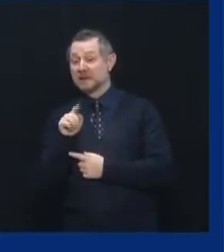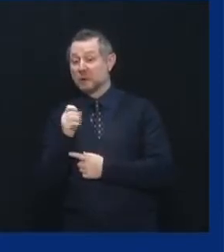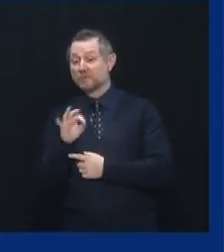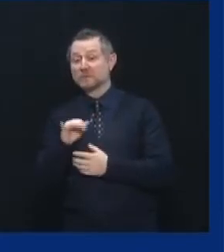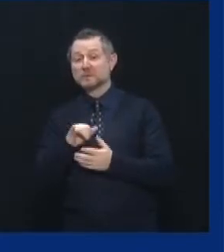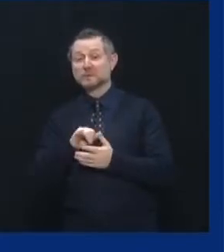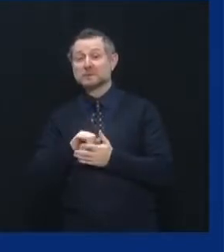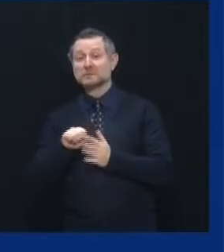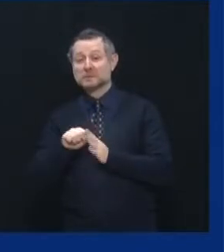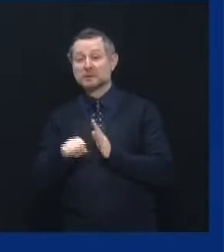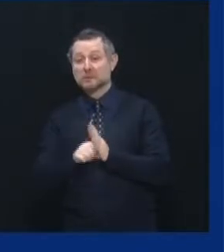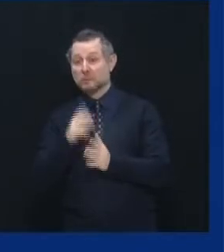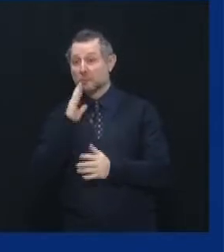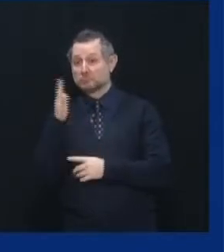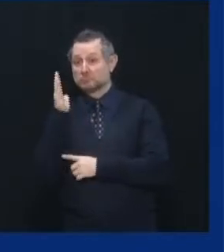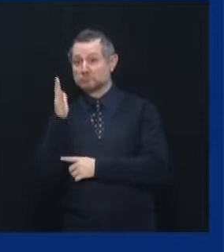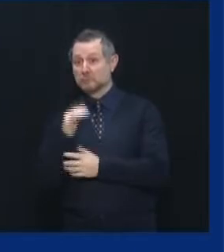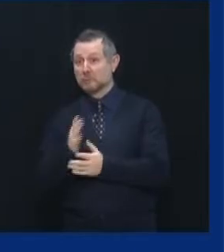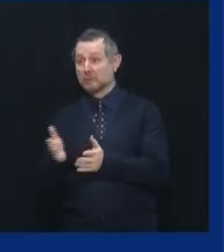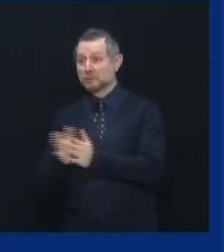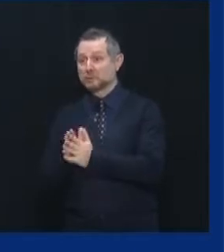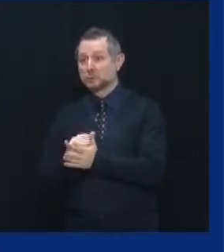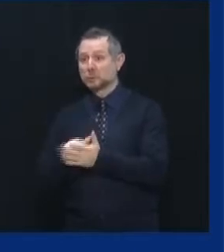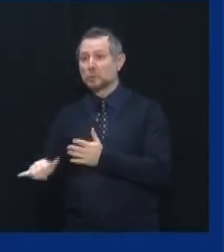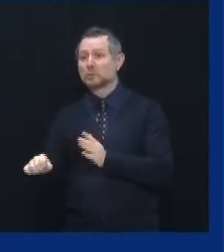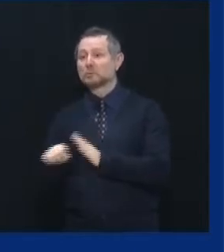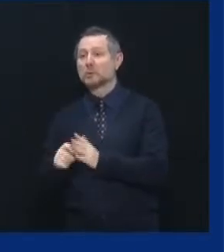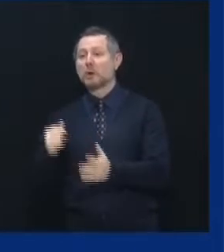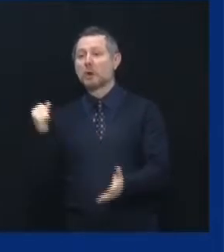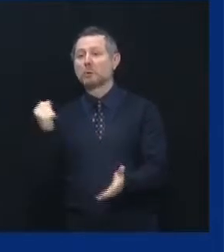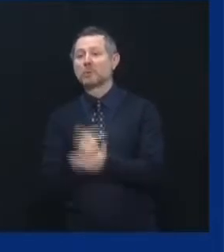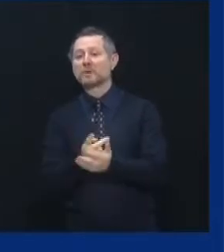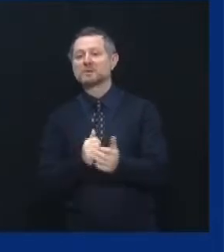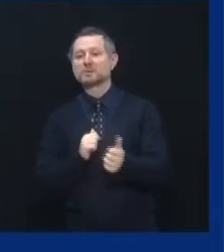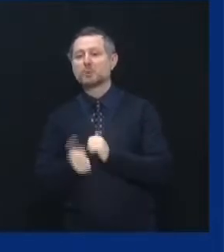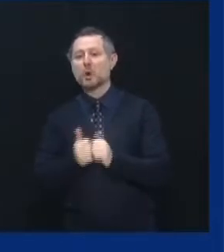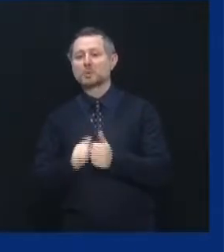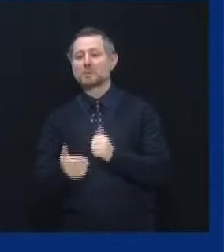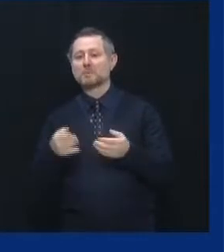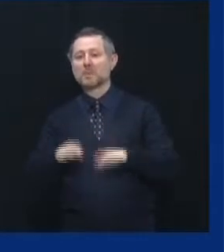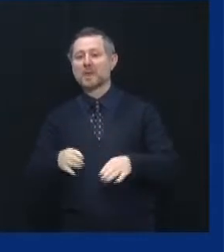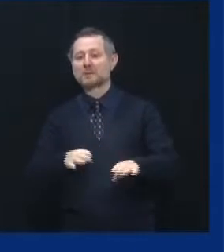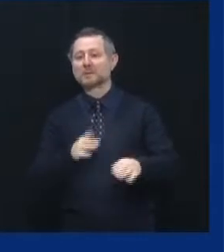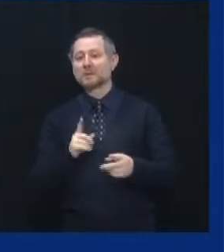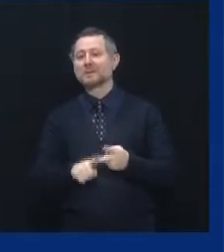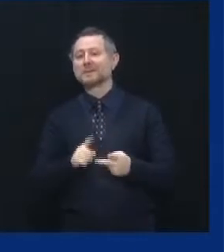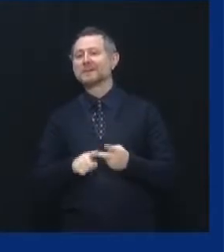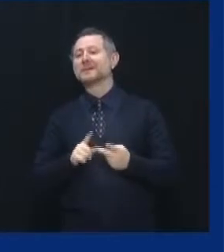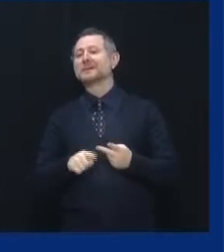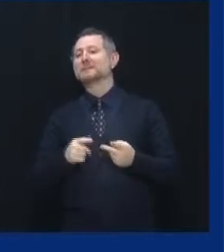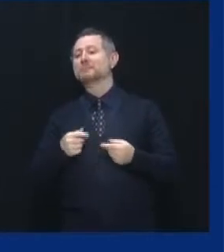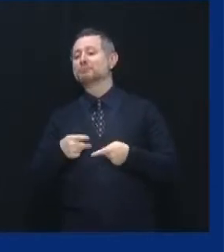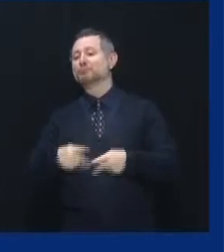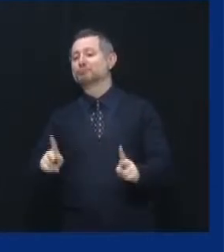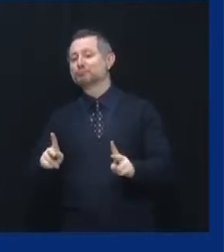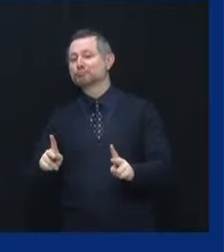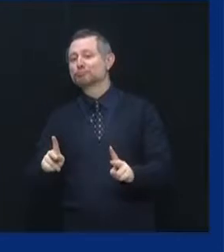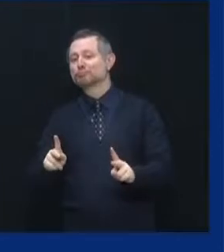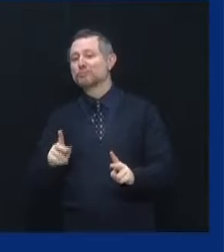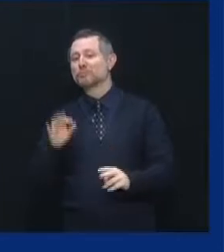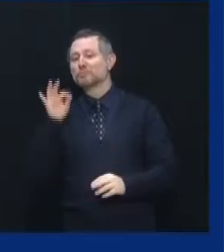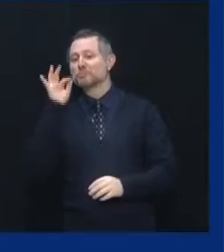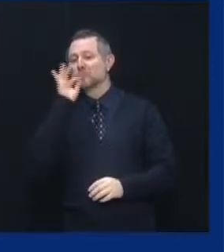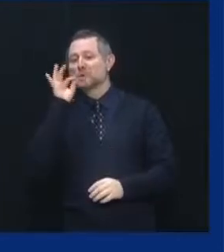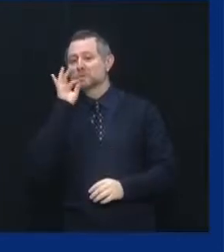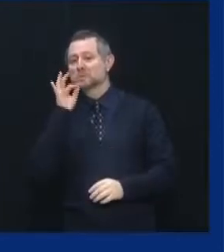asking the state to approve sports betting and legalizing marijuana. I wondered if you could talk to me about both of them and why you